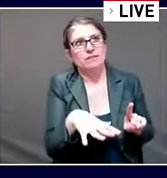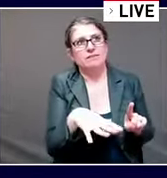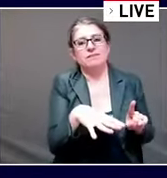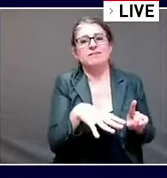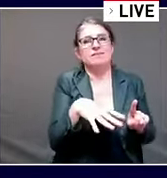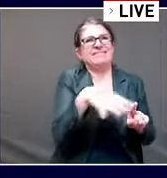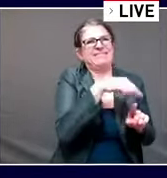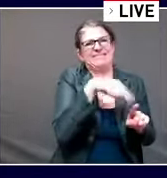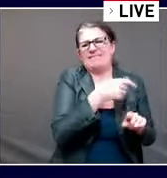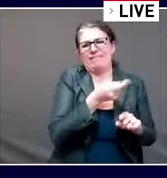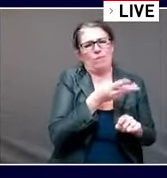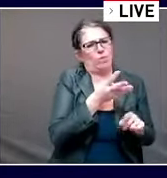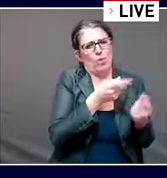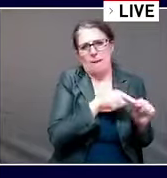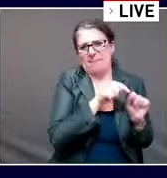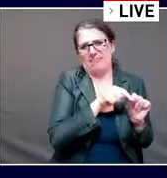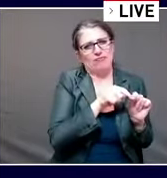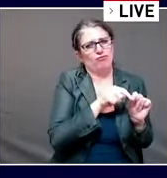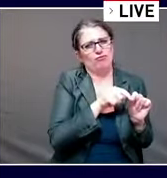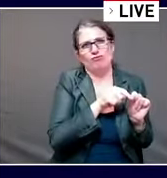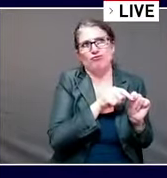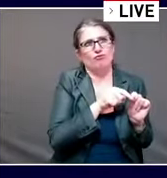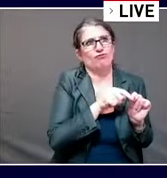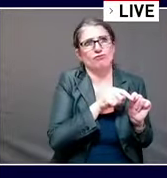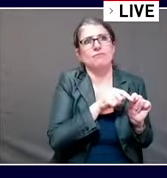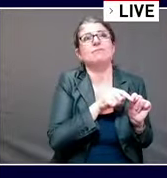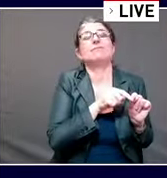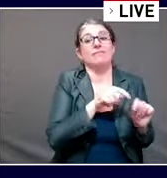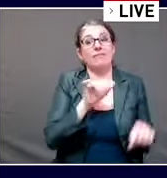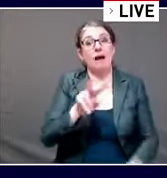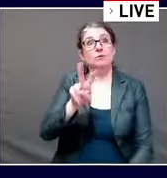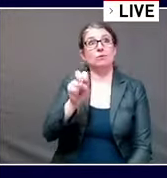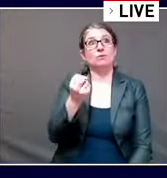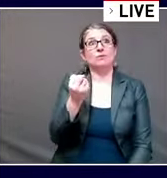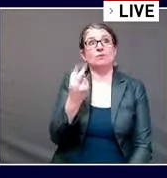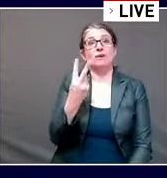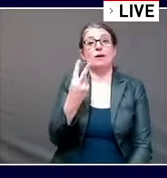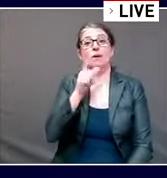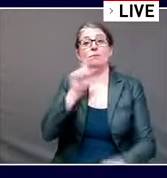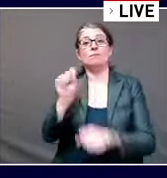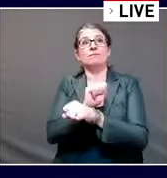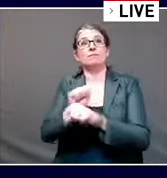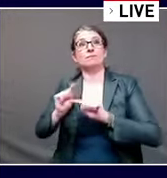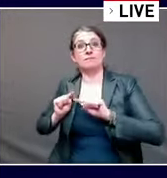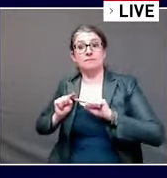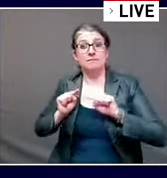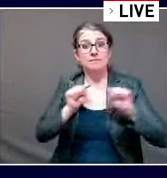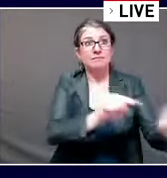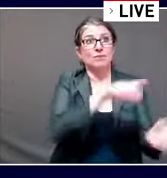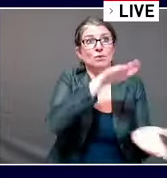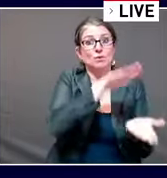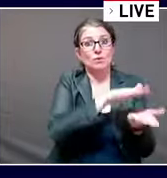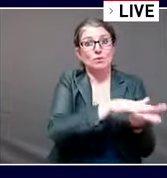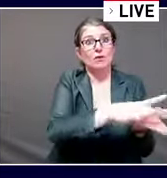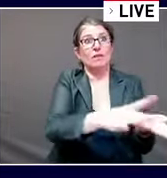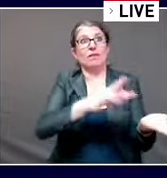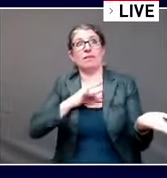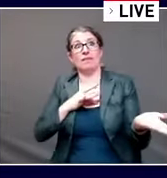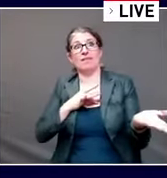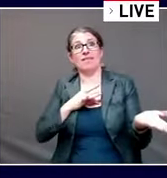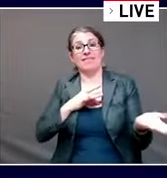or transmission within the four walls of the school. This is an important thing. This is an important distinction